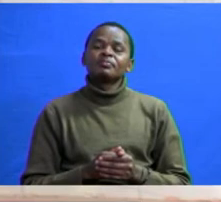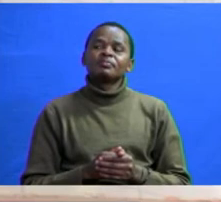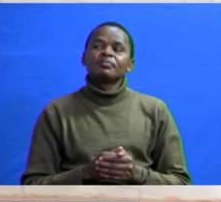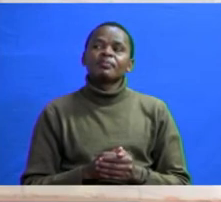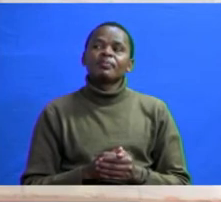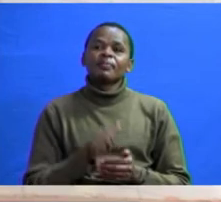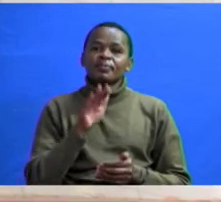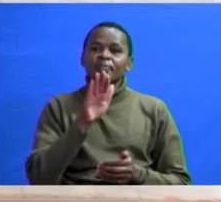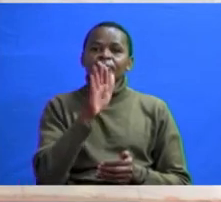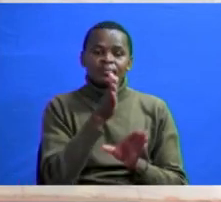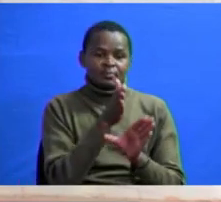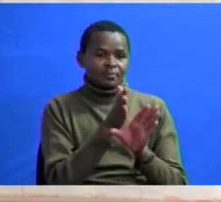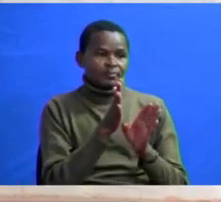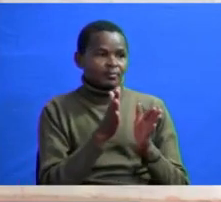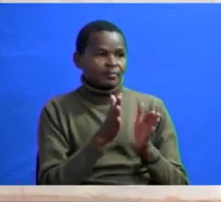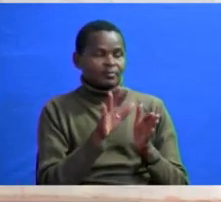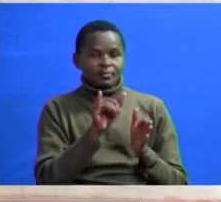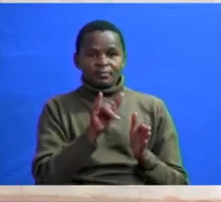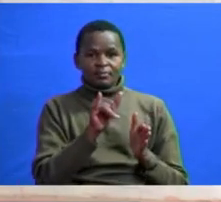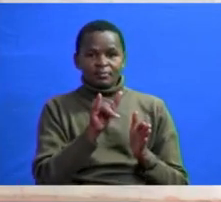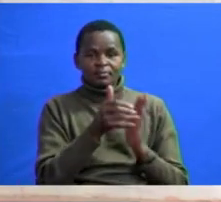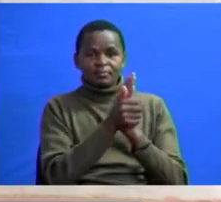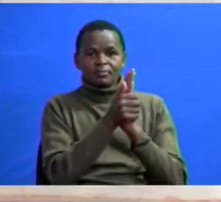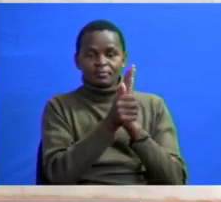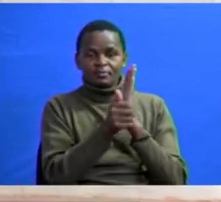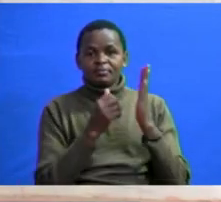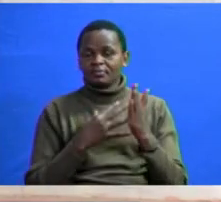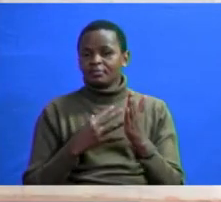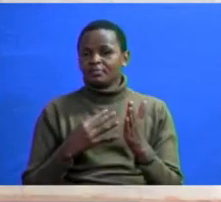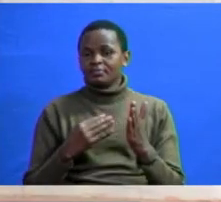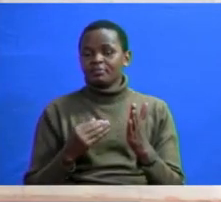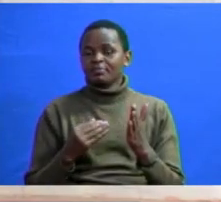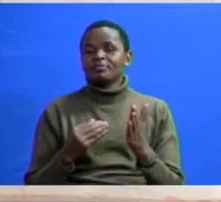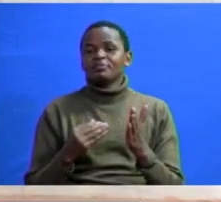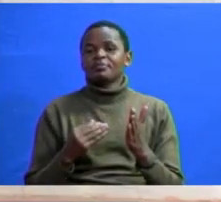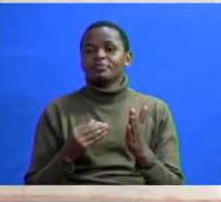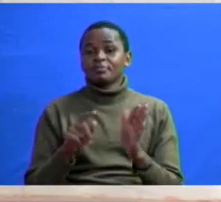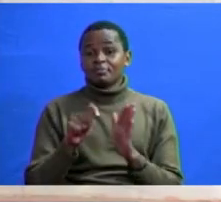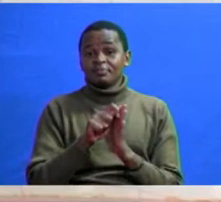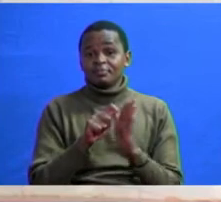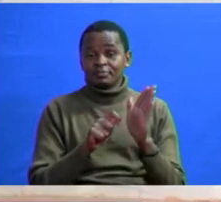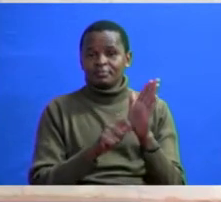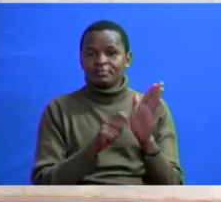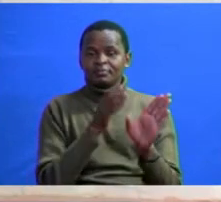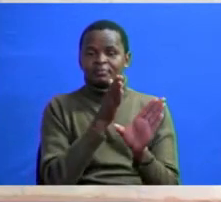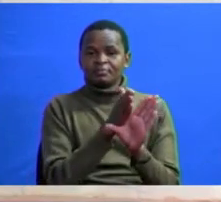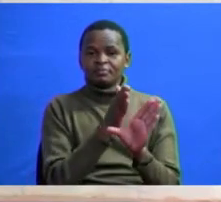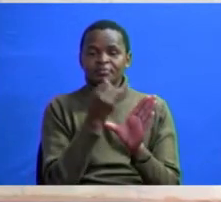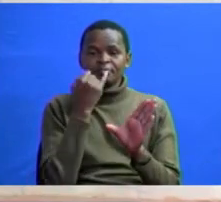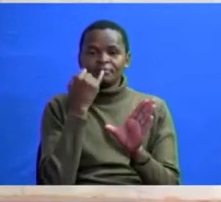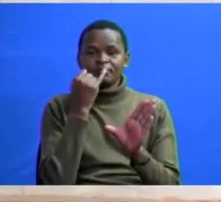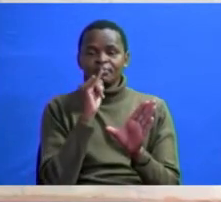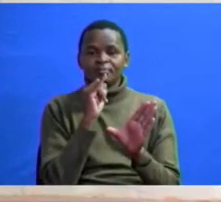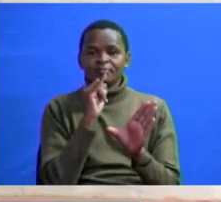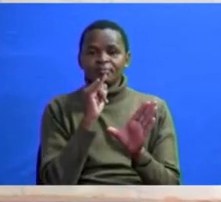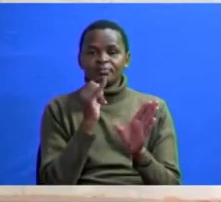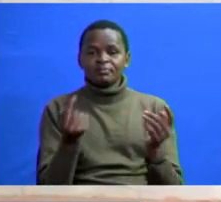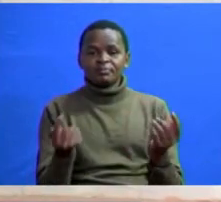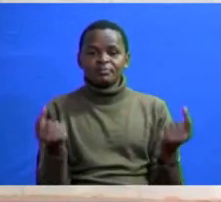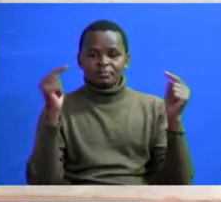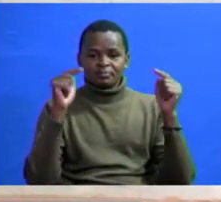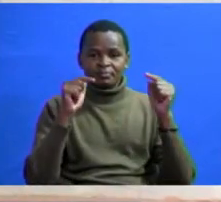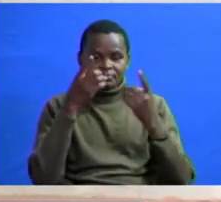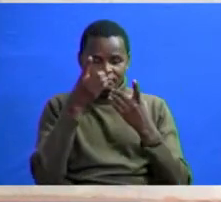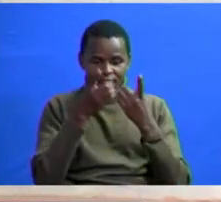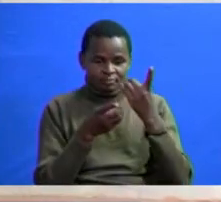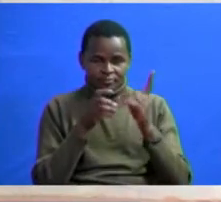you're a psychologist by profession, and the term psychology is really brought into the